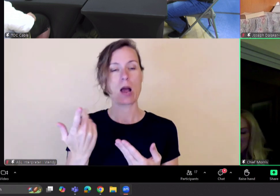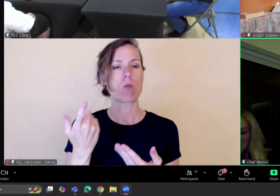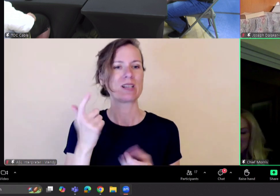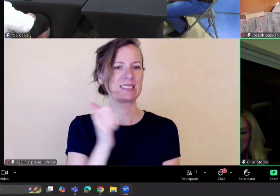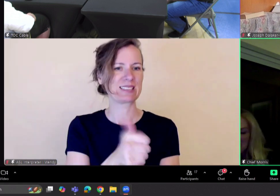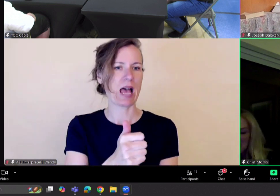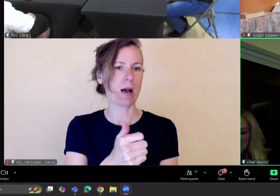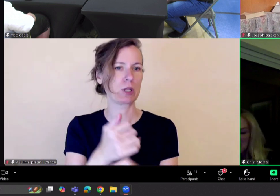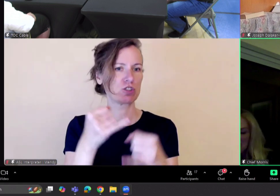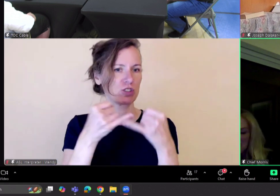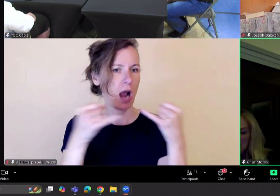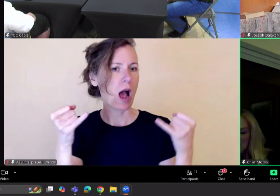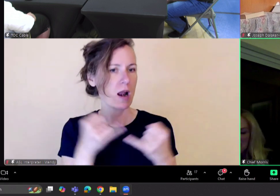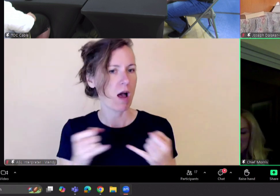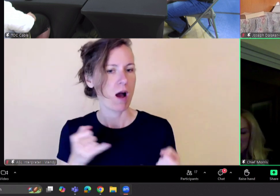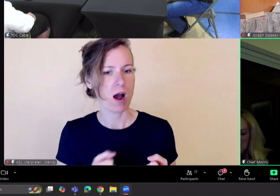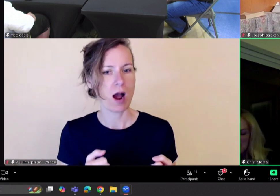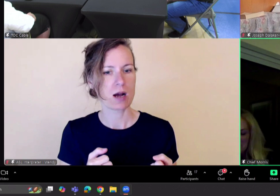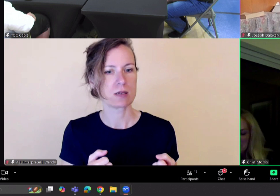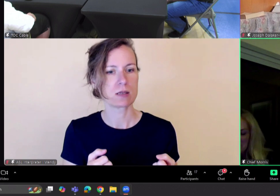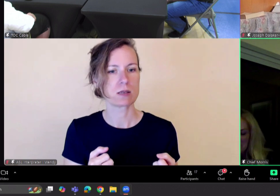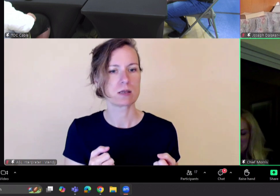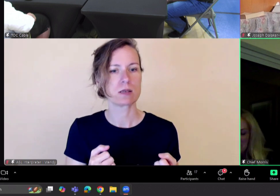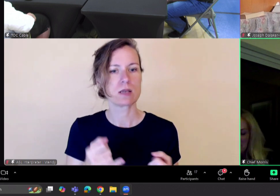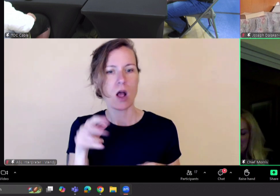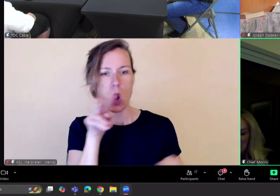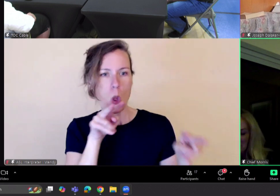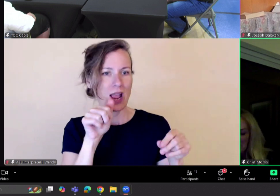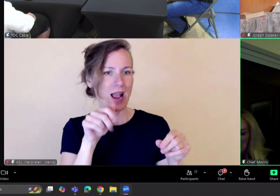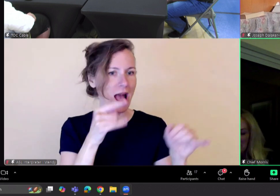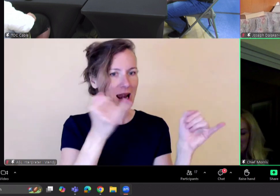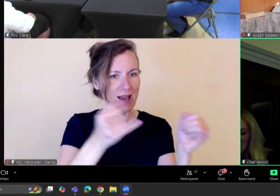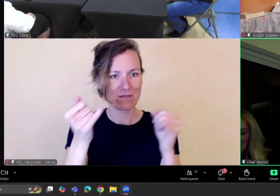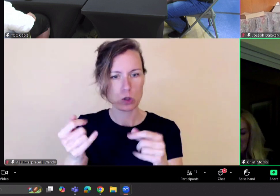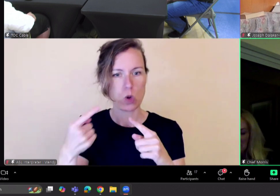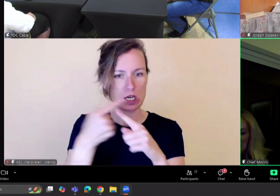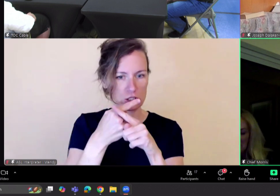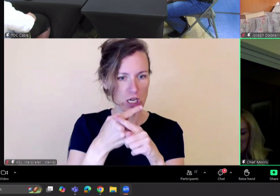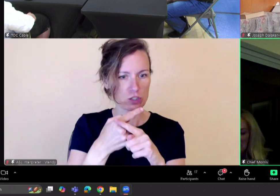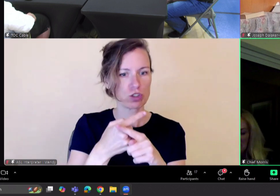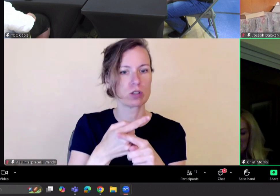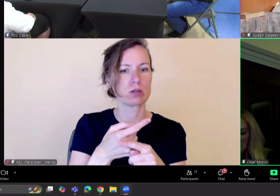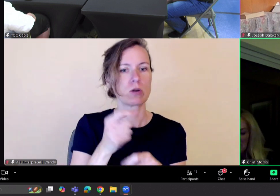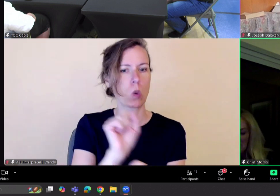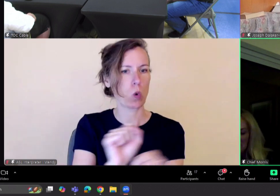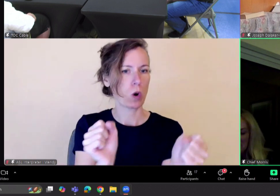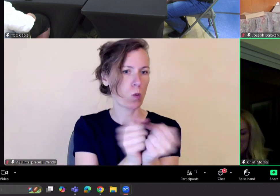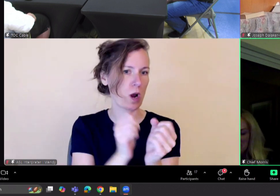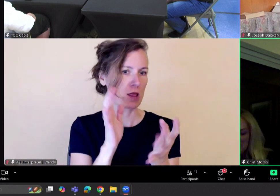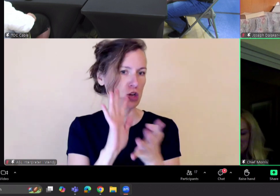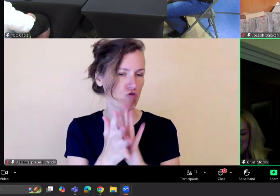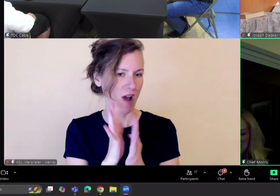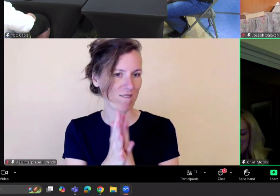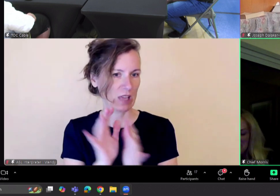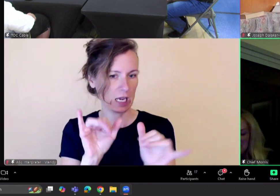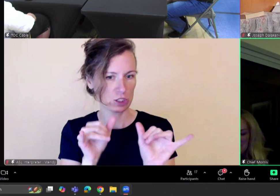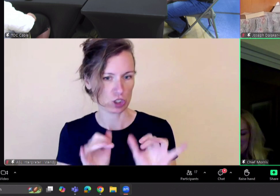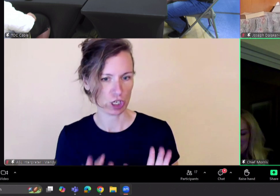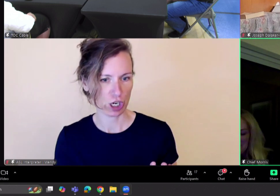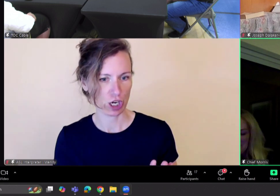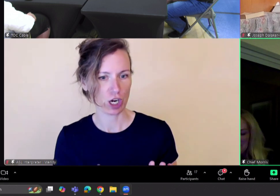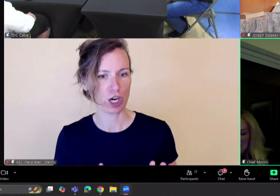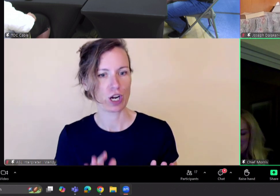intersections and with the assistance of our traffic engineer that the town has utilized, identify those parameters so that